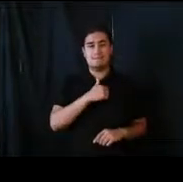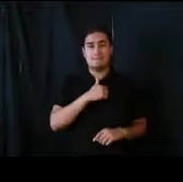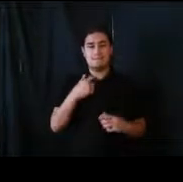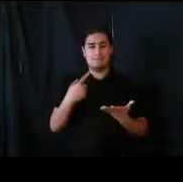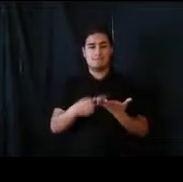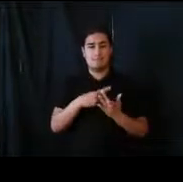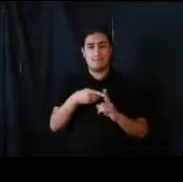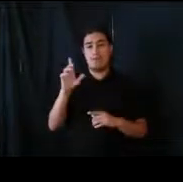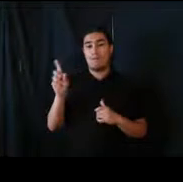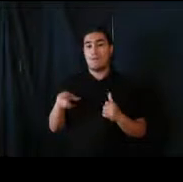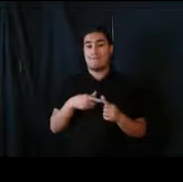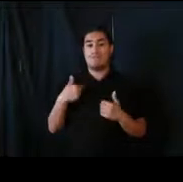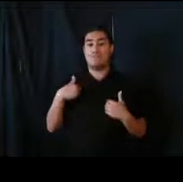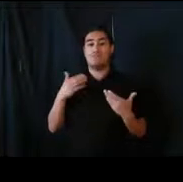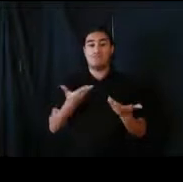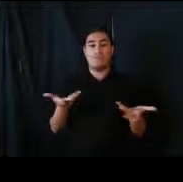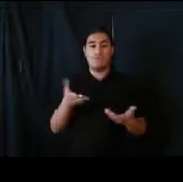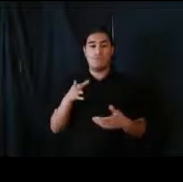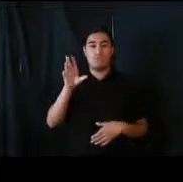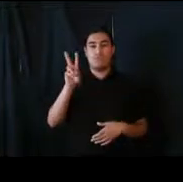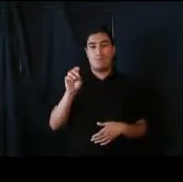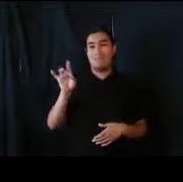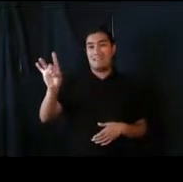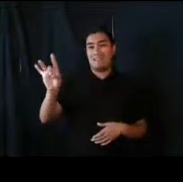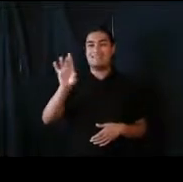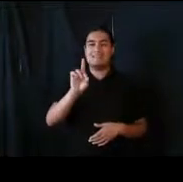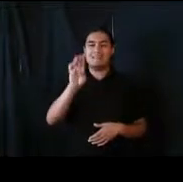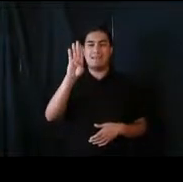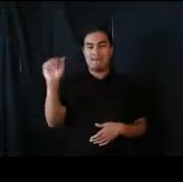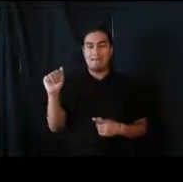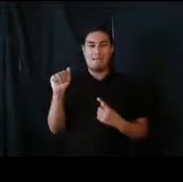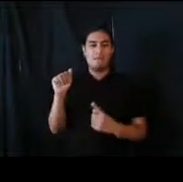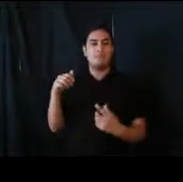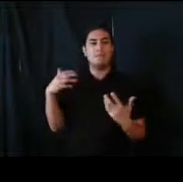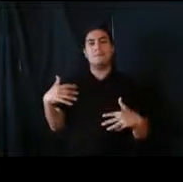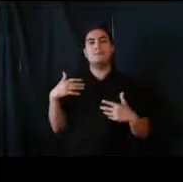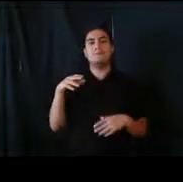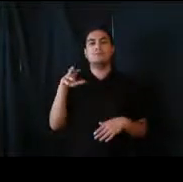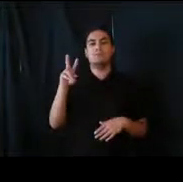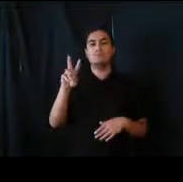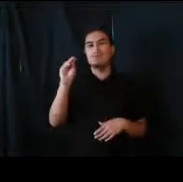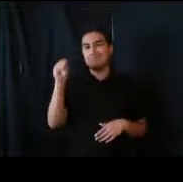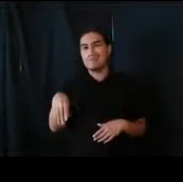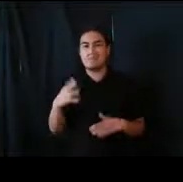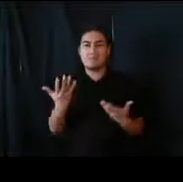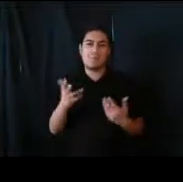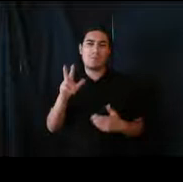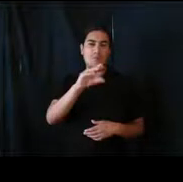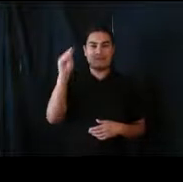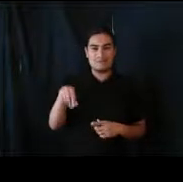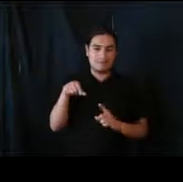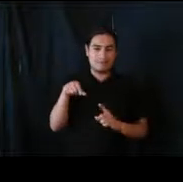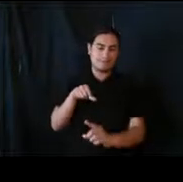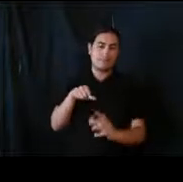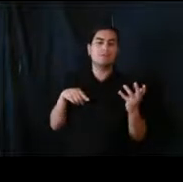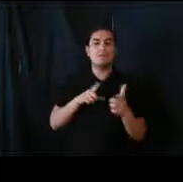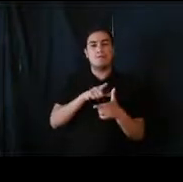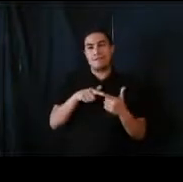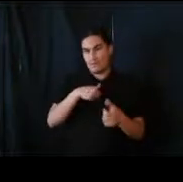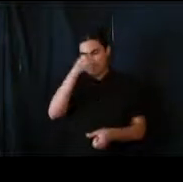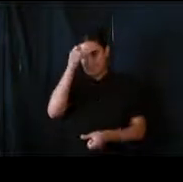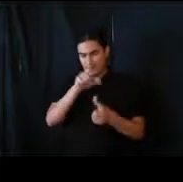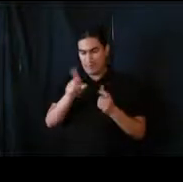2008. we were in the thread two percent maybe three percent uh and then i remember